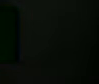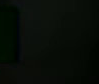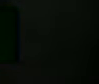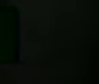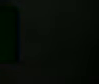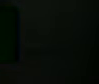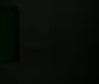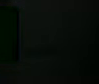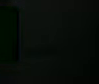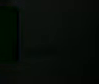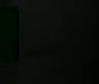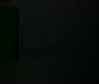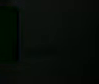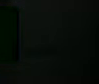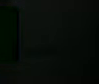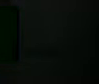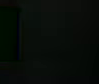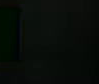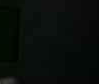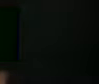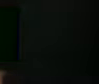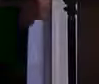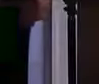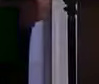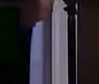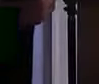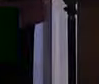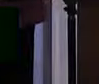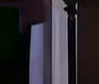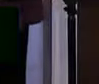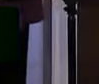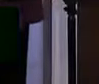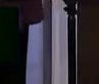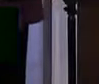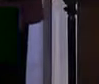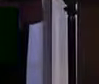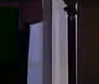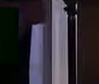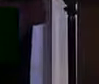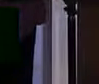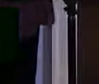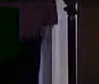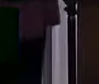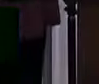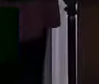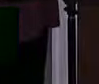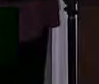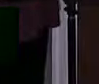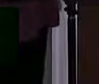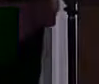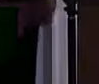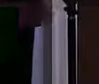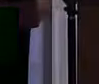going on this crazy adventure. Are you nervous about changing the world or changing the diapers?